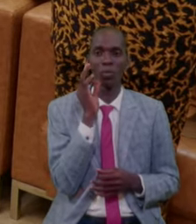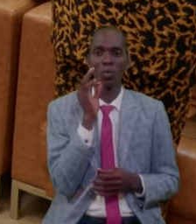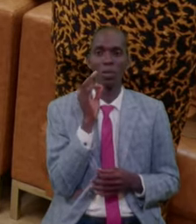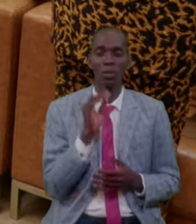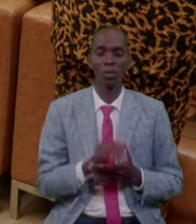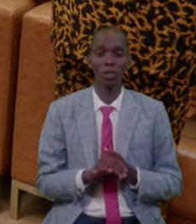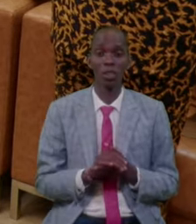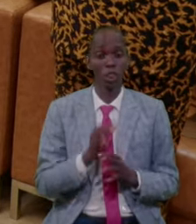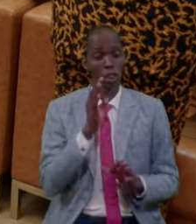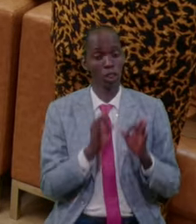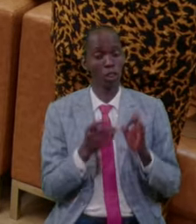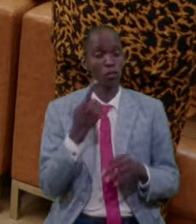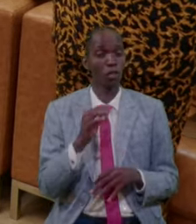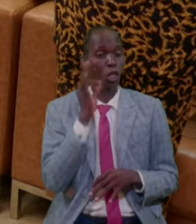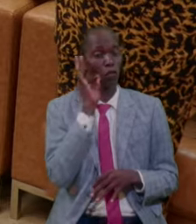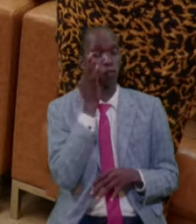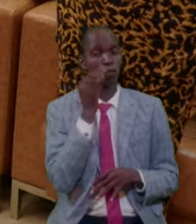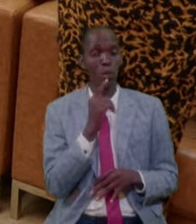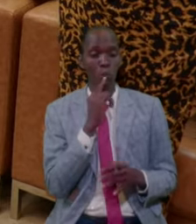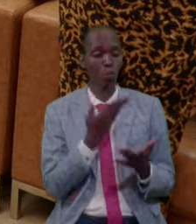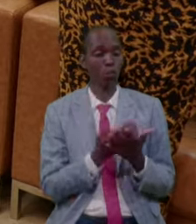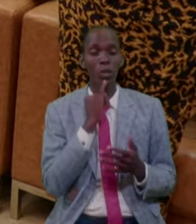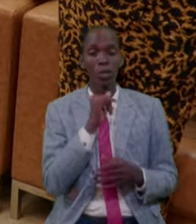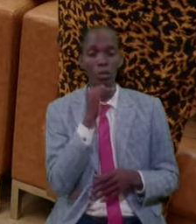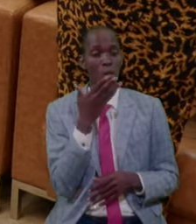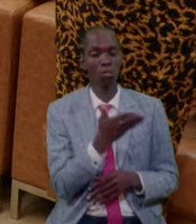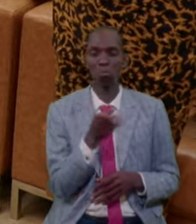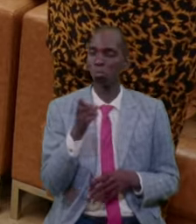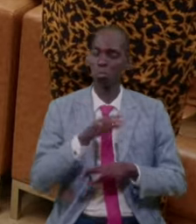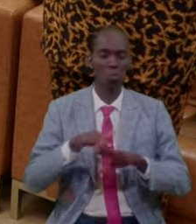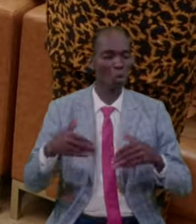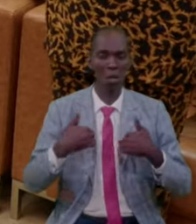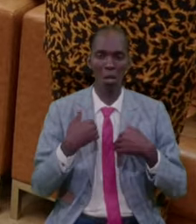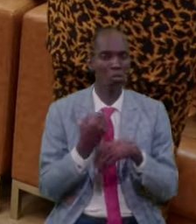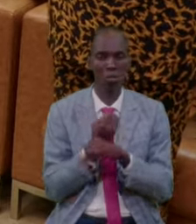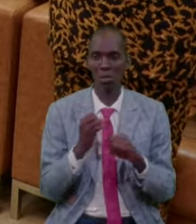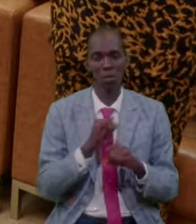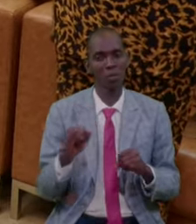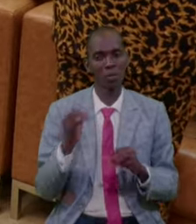If the fruit is not there, you don't have saving faith.